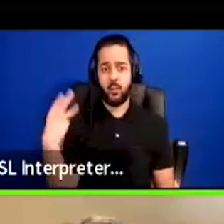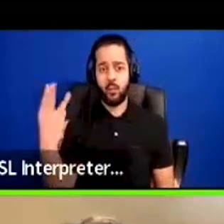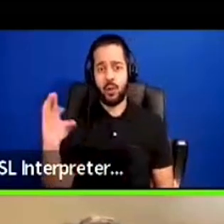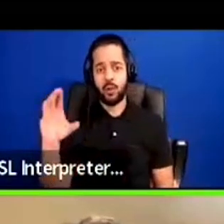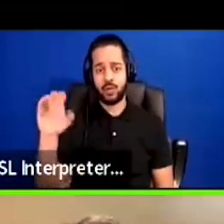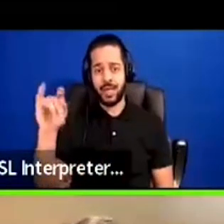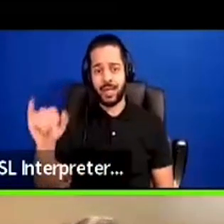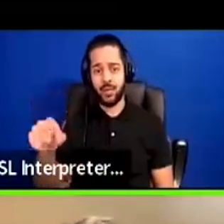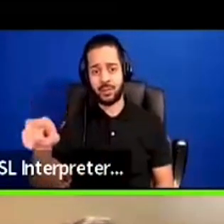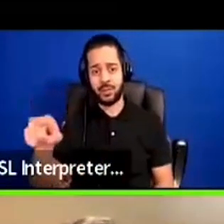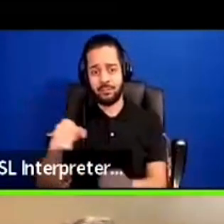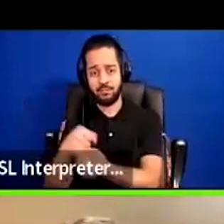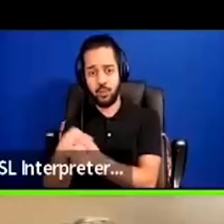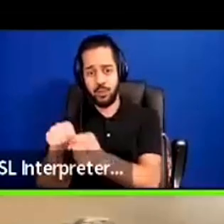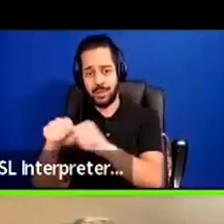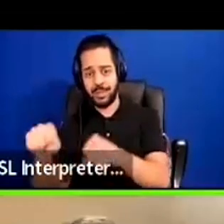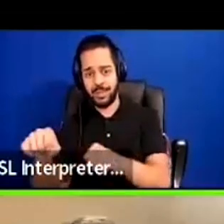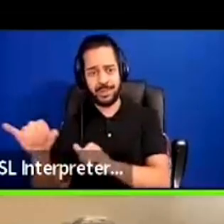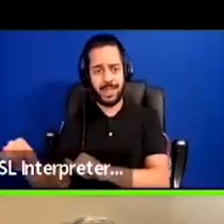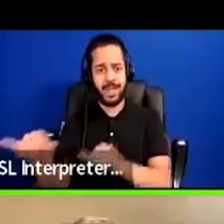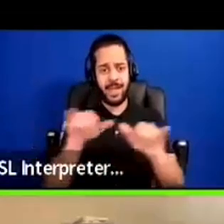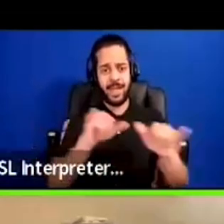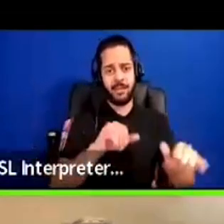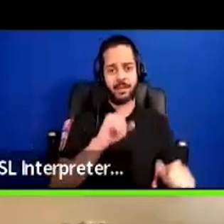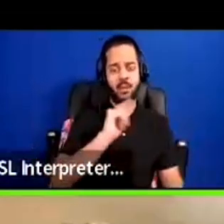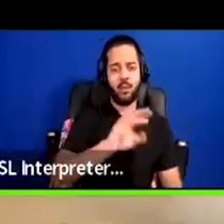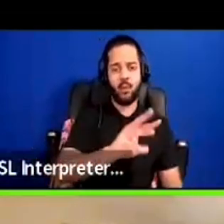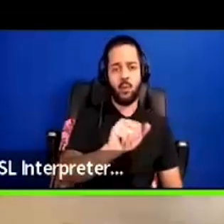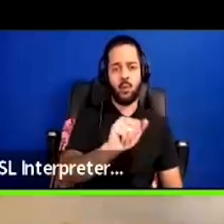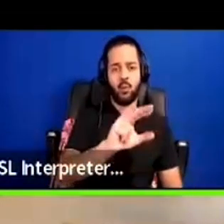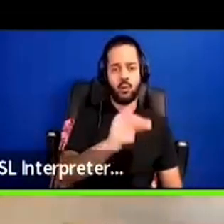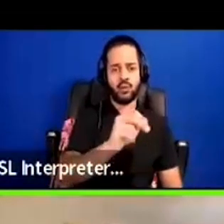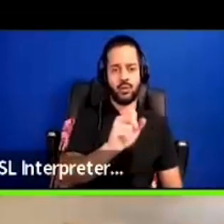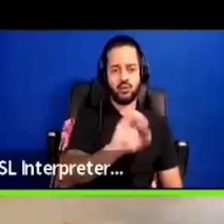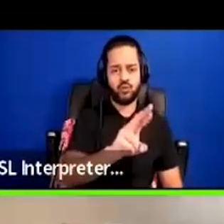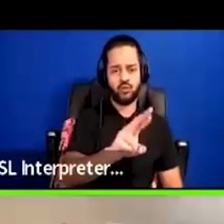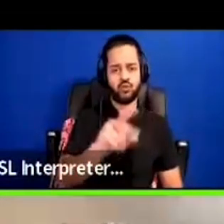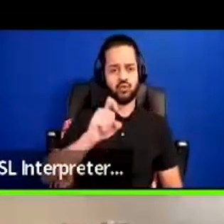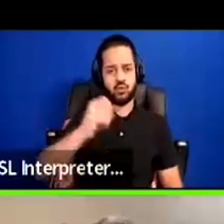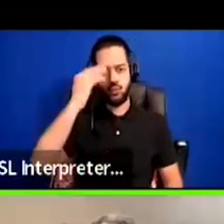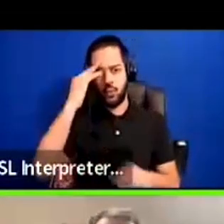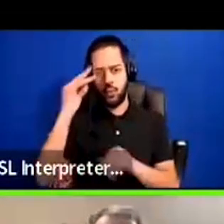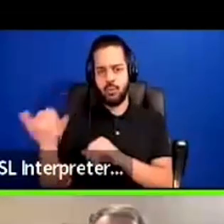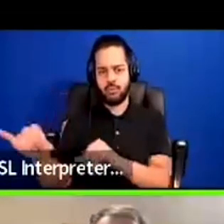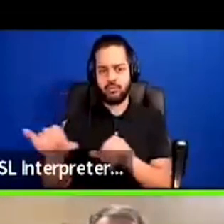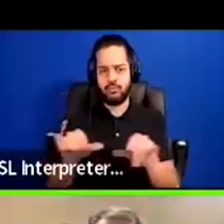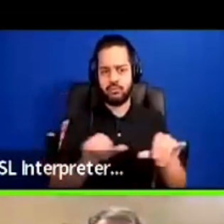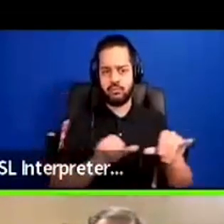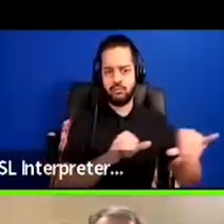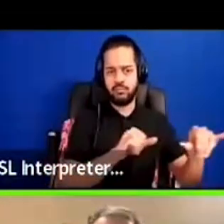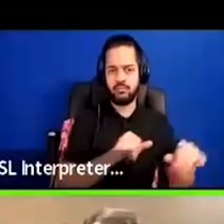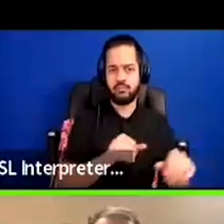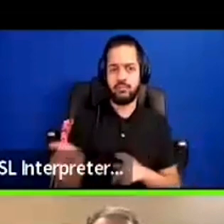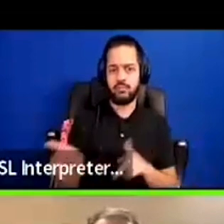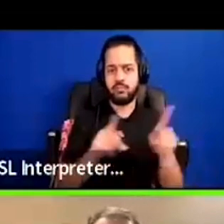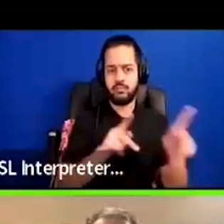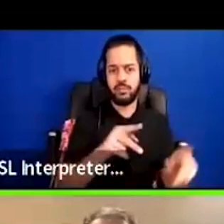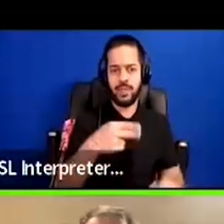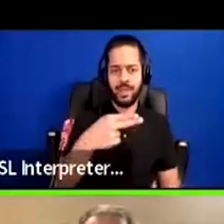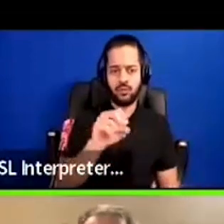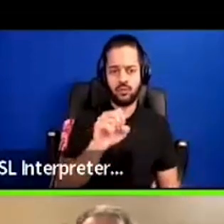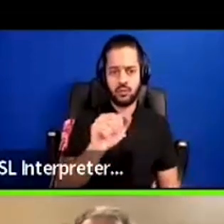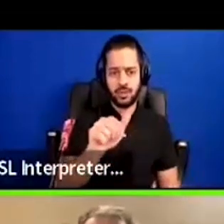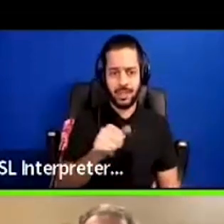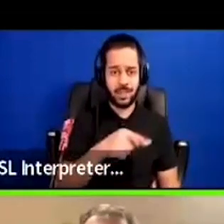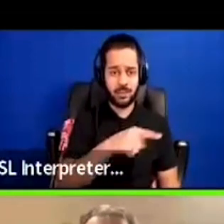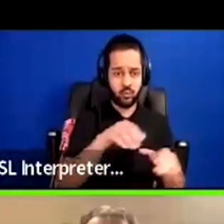supports that Worcester should be able to do, because we know with the clarity that's aligned to MCAP and HSAs, are we doing the right things